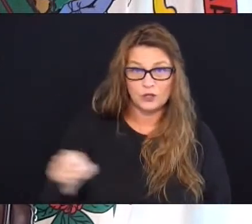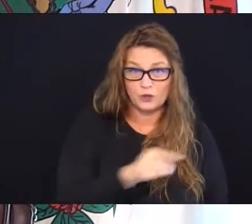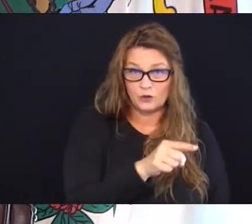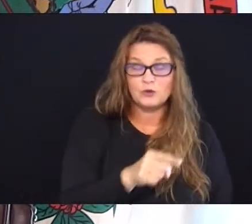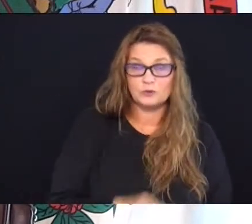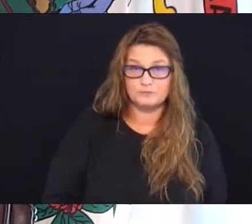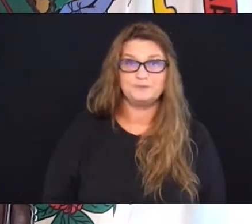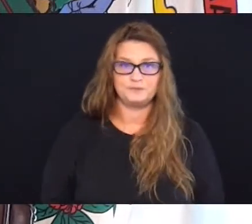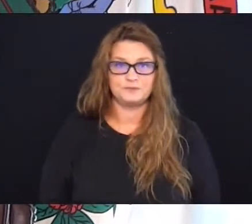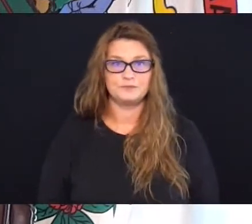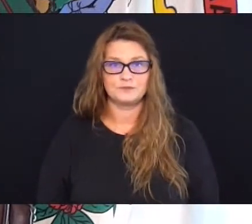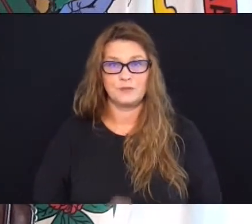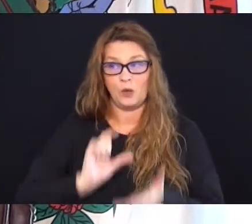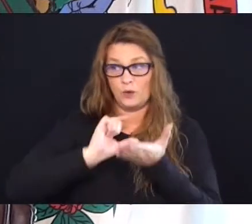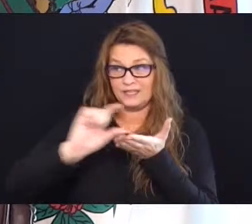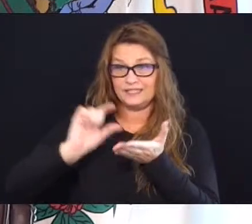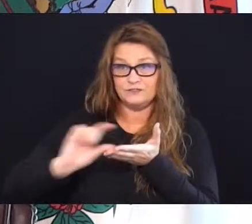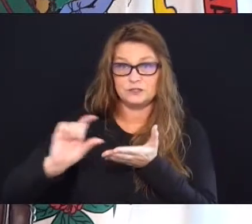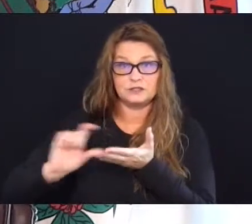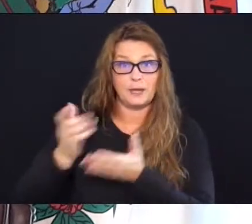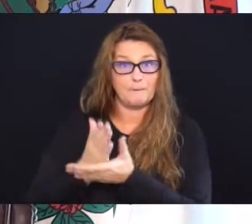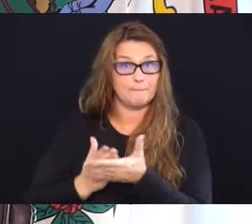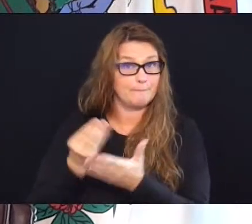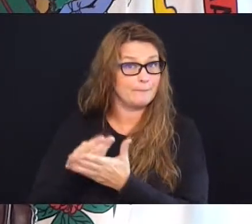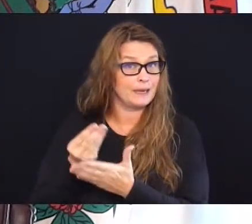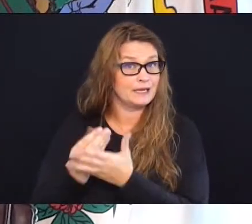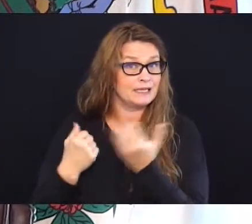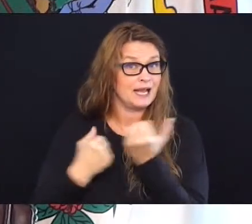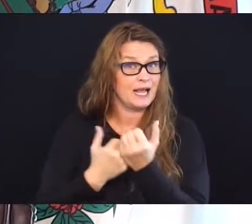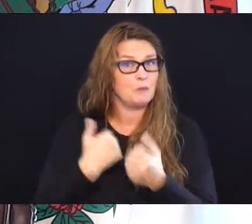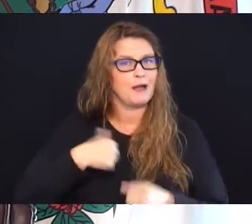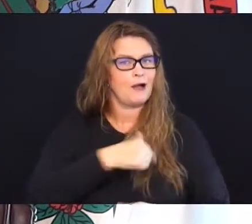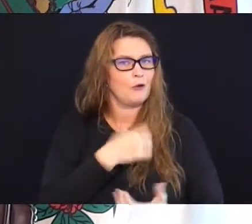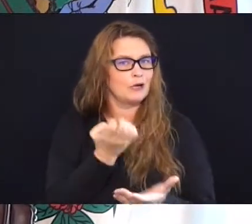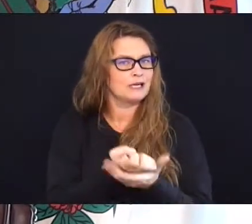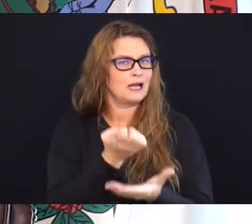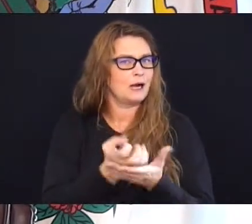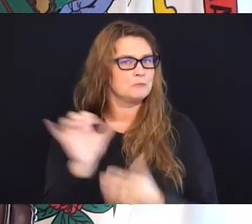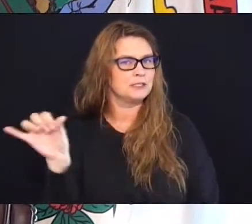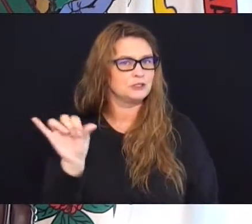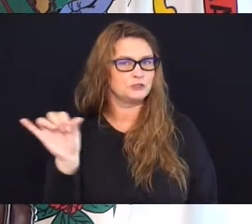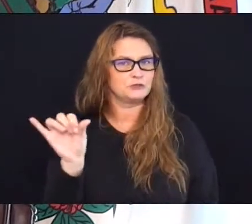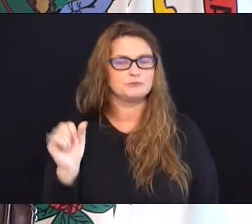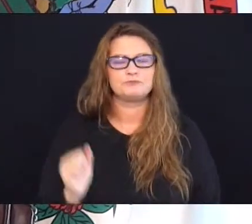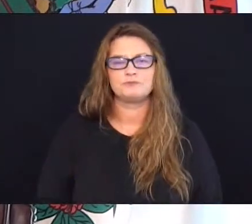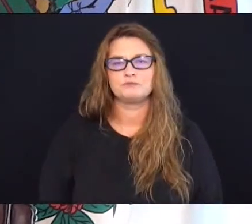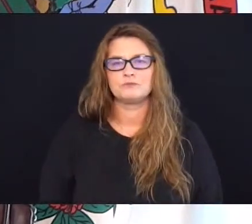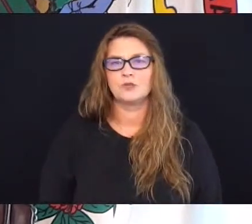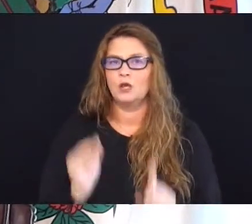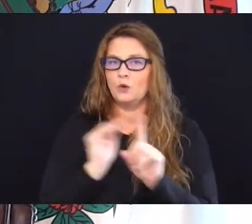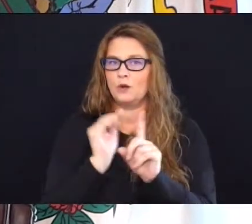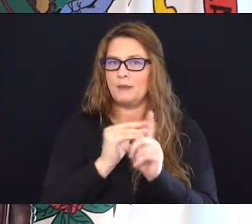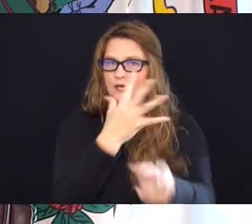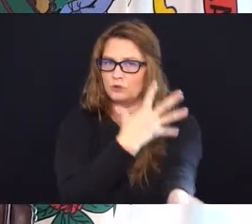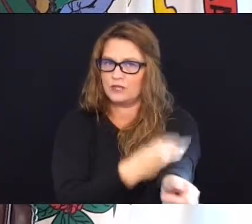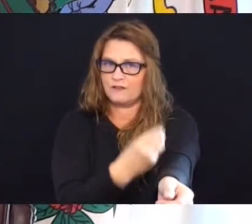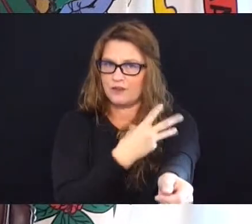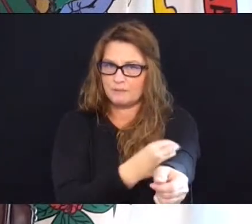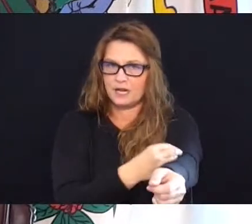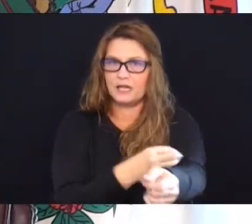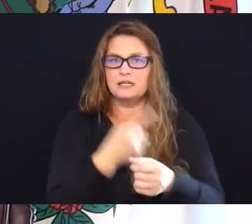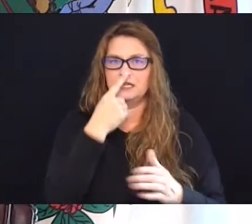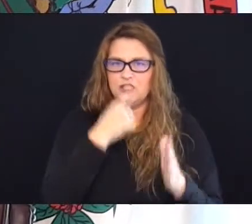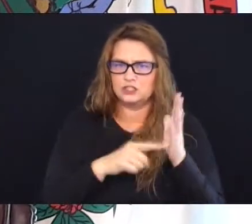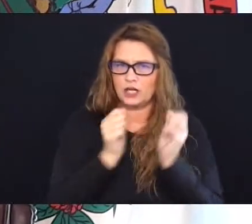some dollars to you that will help you and will help the West Virginia economy as well. I remind you about giving blood. check with